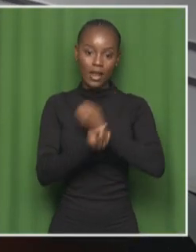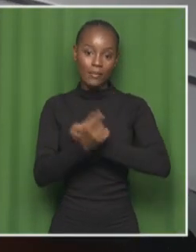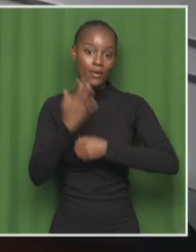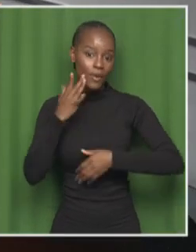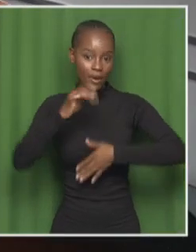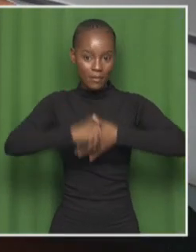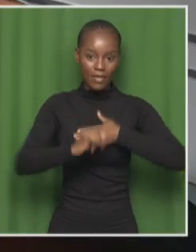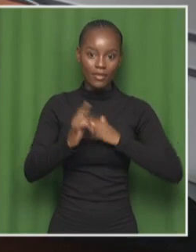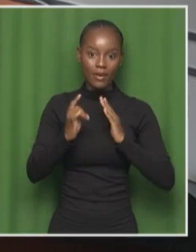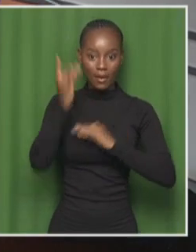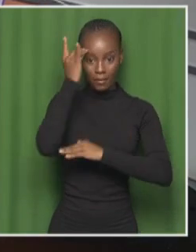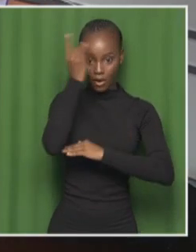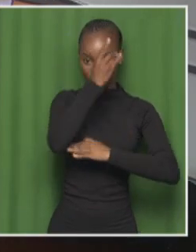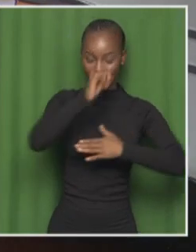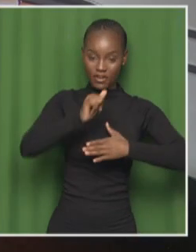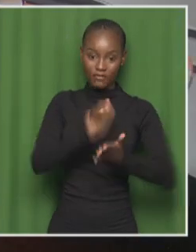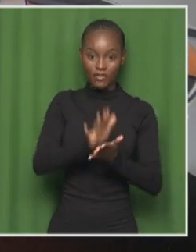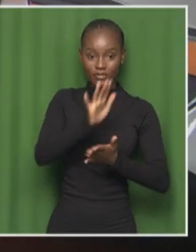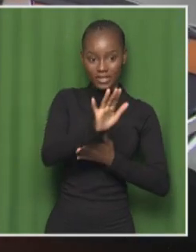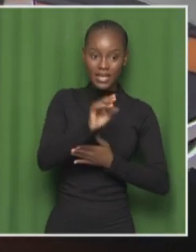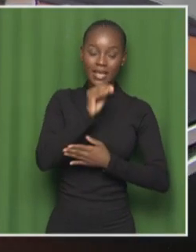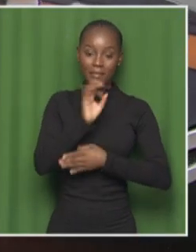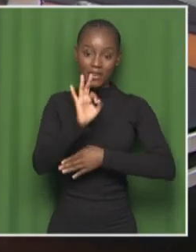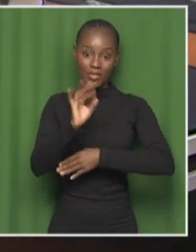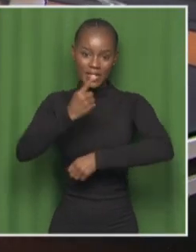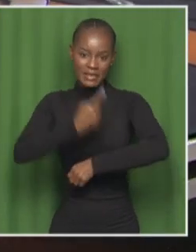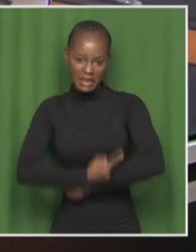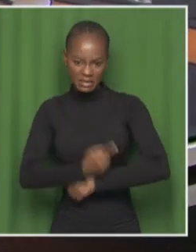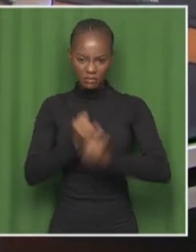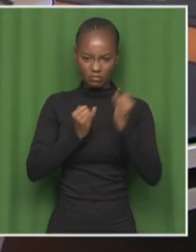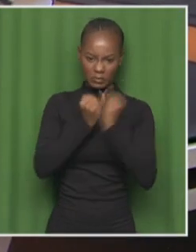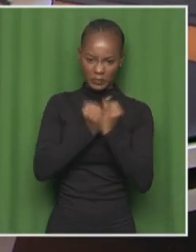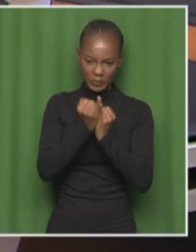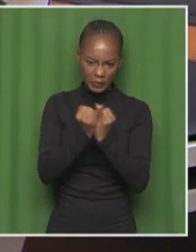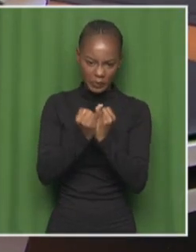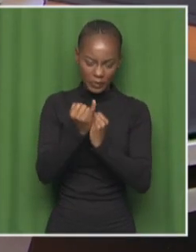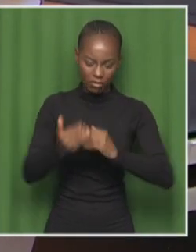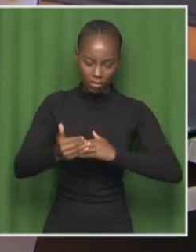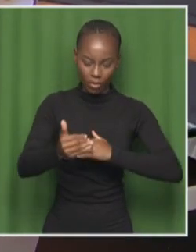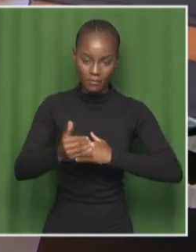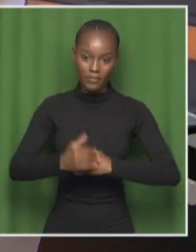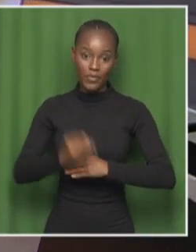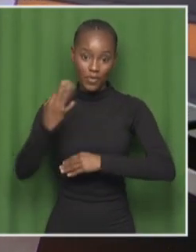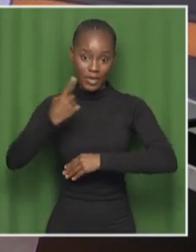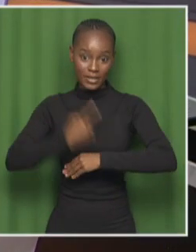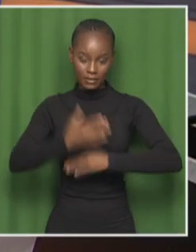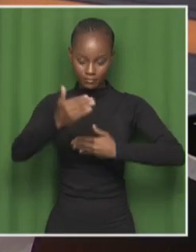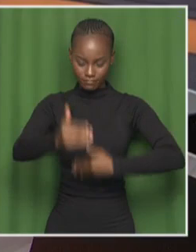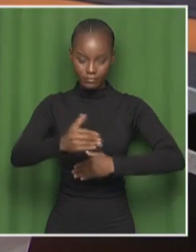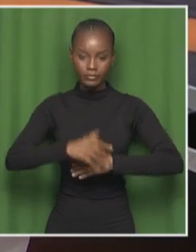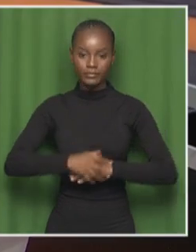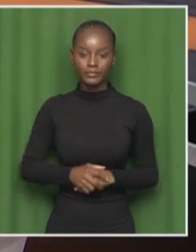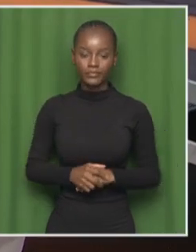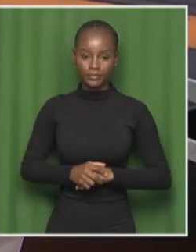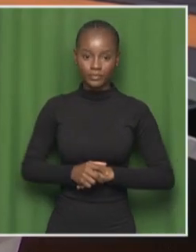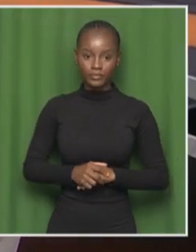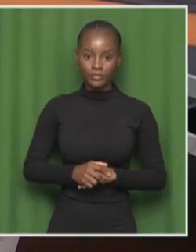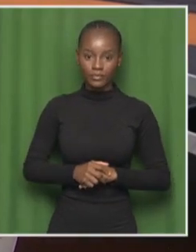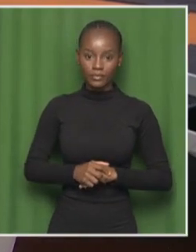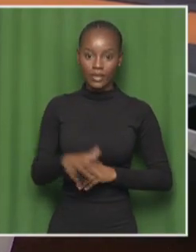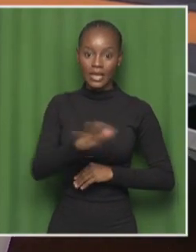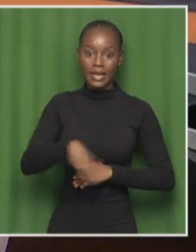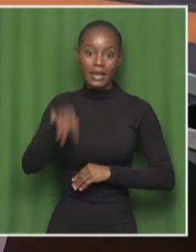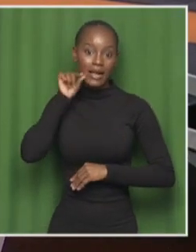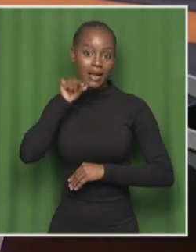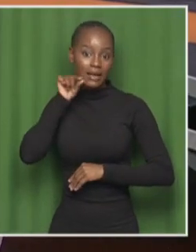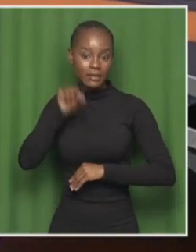to 17th of March. So it's 3 days of intensive Scrabble competition in Accra, Ghana. And for those who are